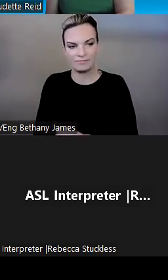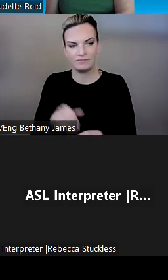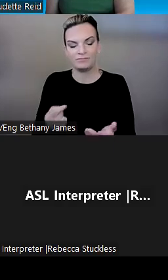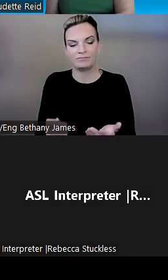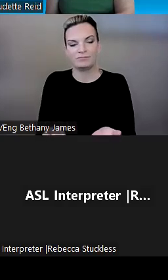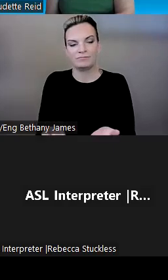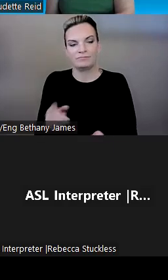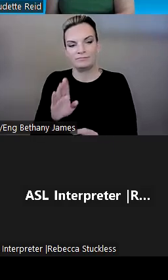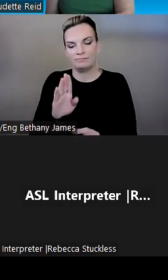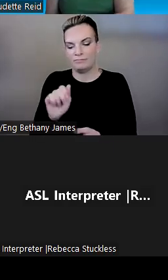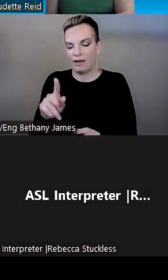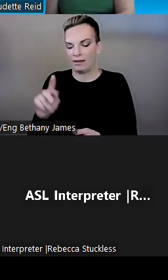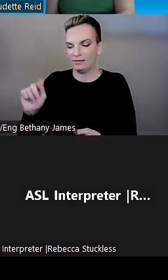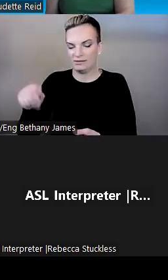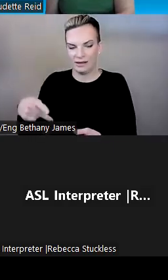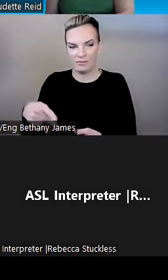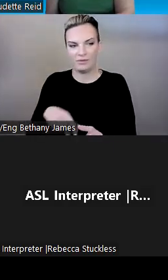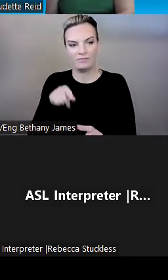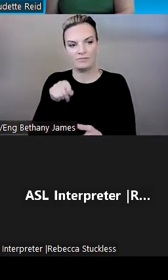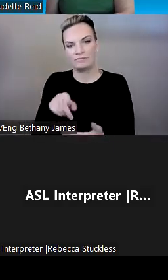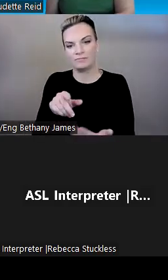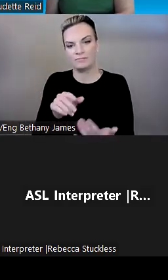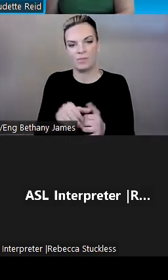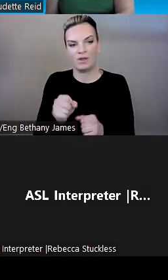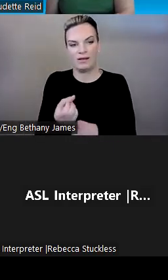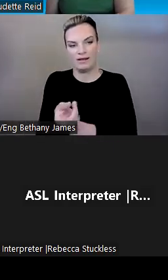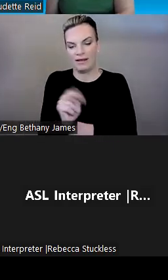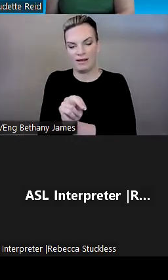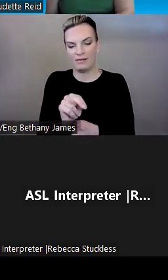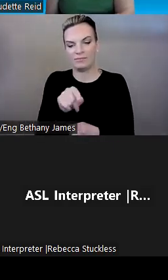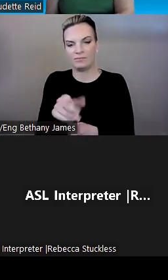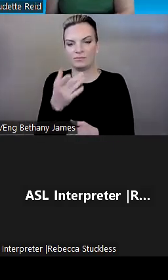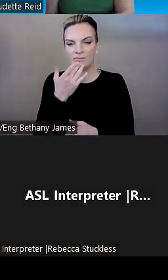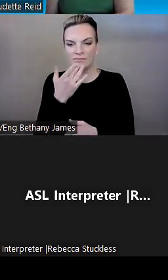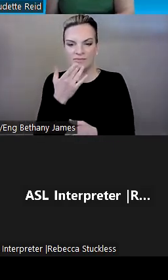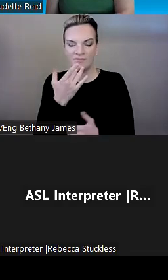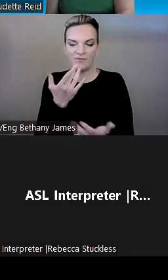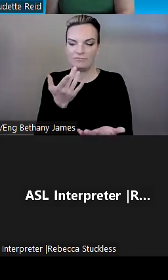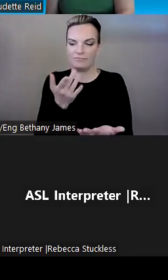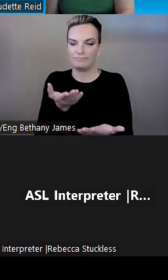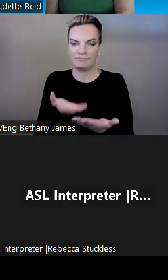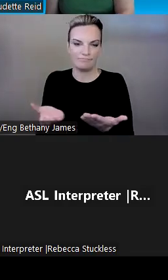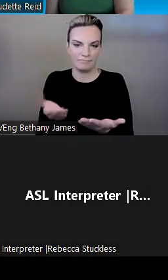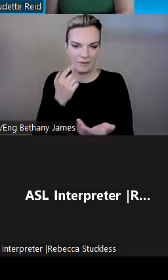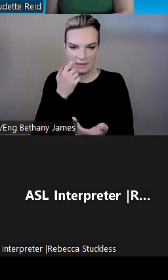we talked about, is an easy way to turn on a specific thing that you may have been using. And Siri